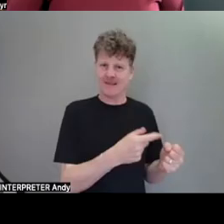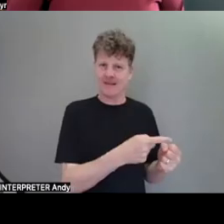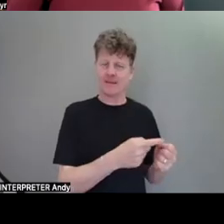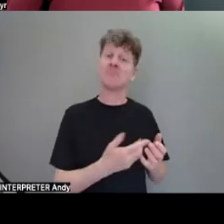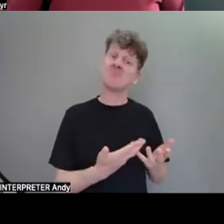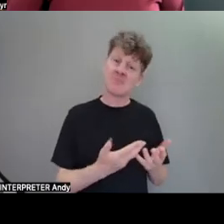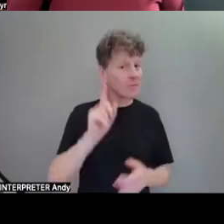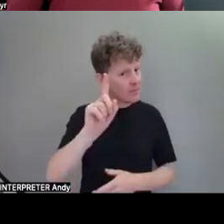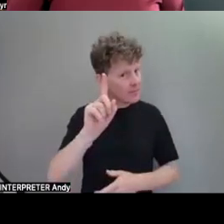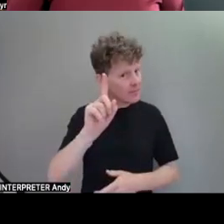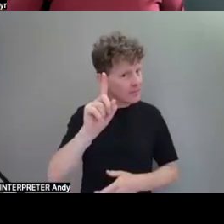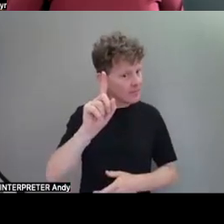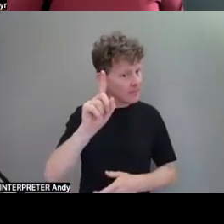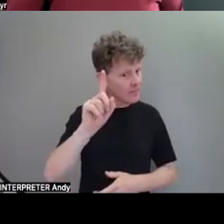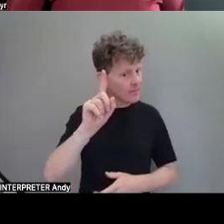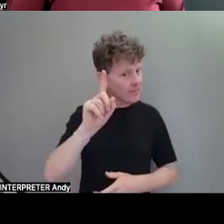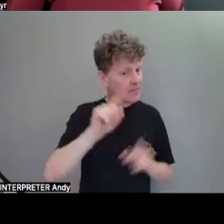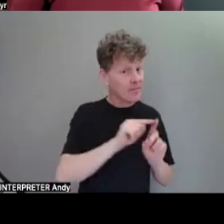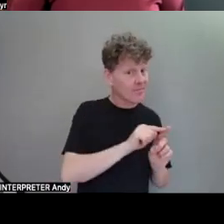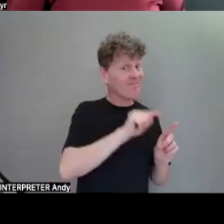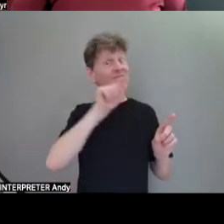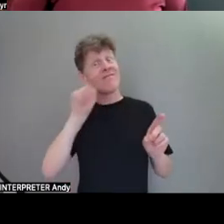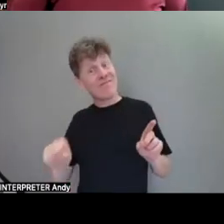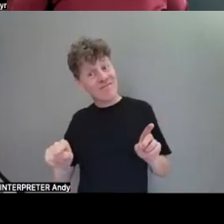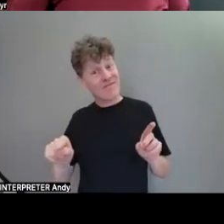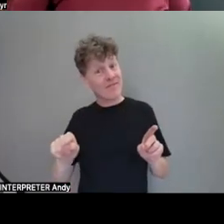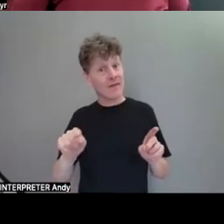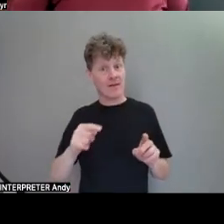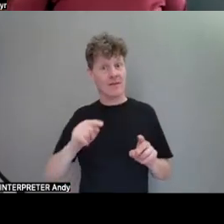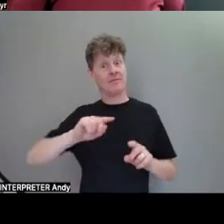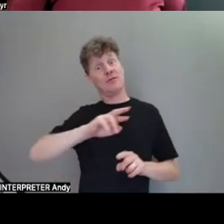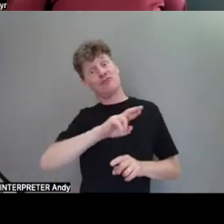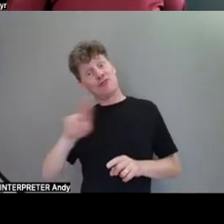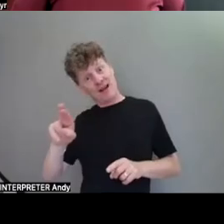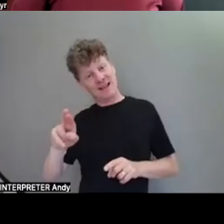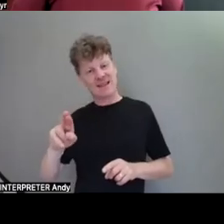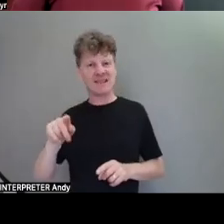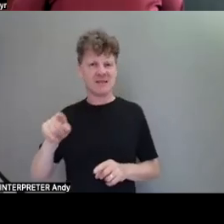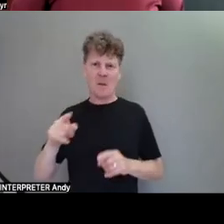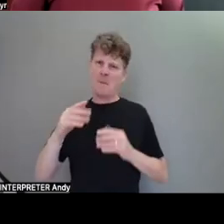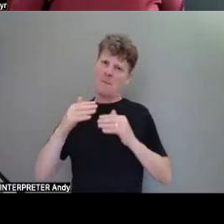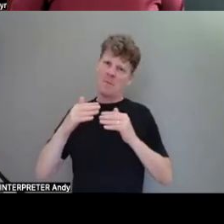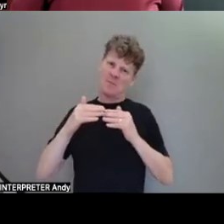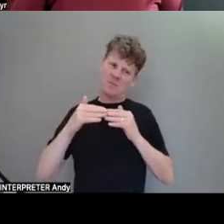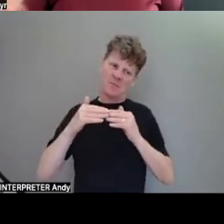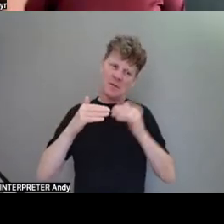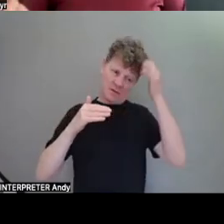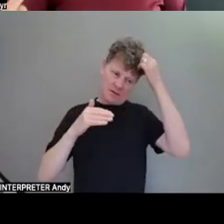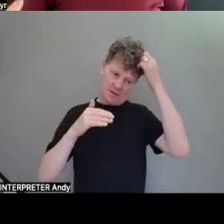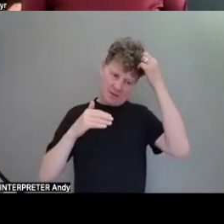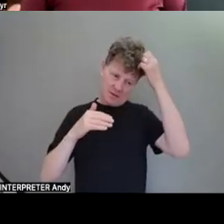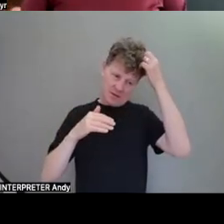However, in the kind of greater in the data set with greater overlap, this